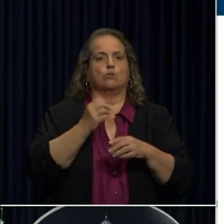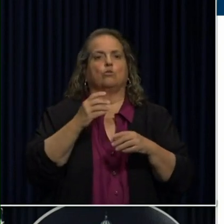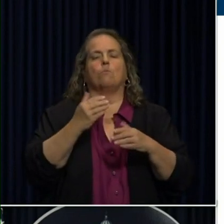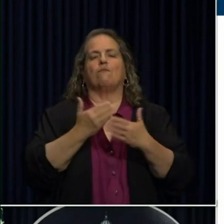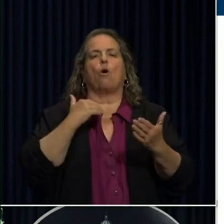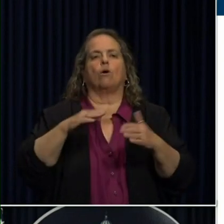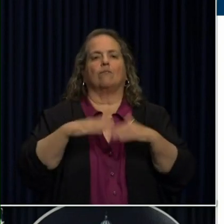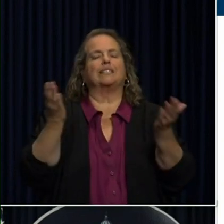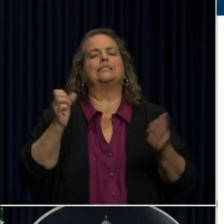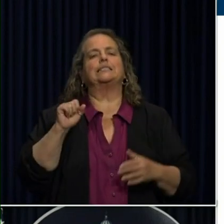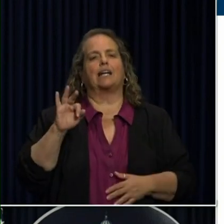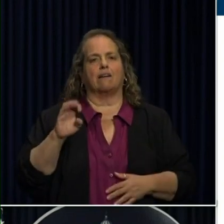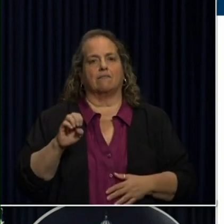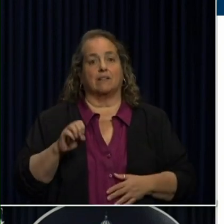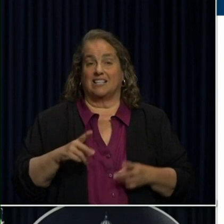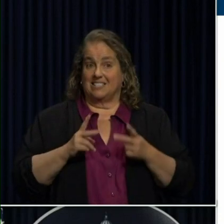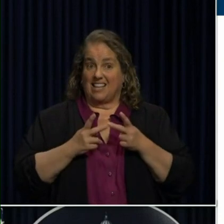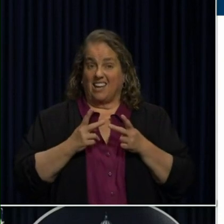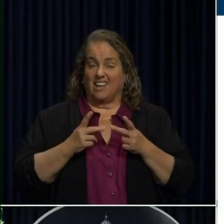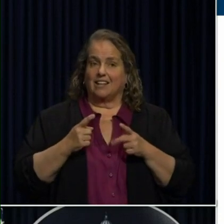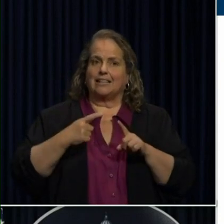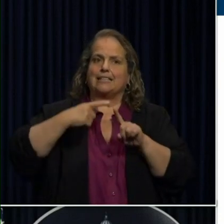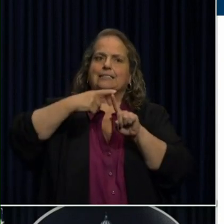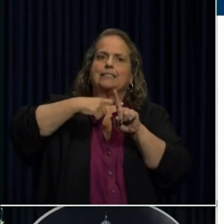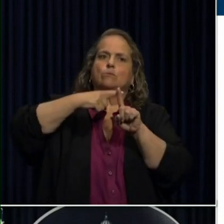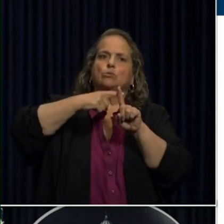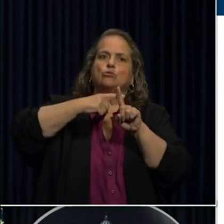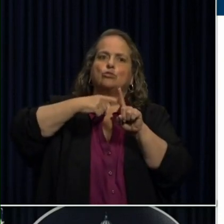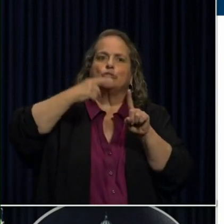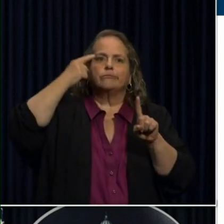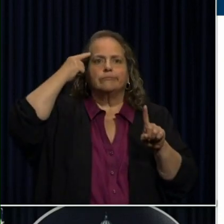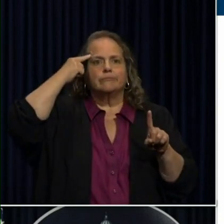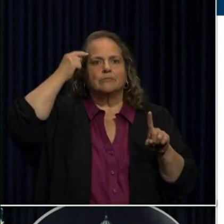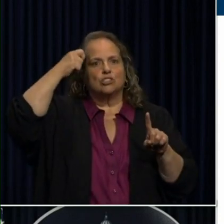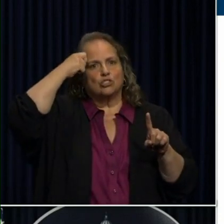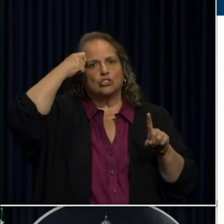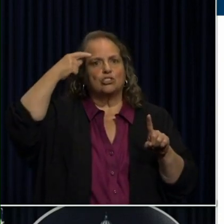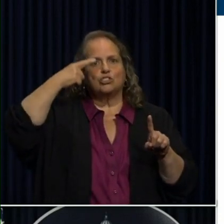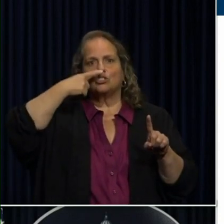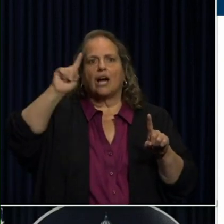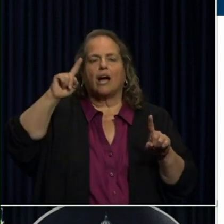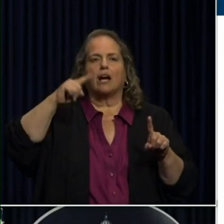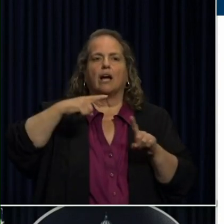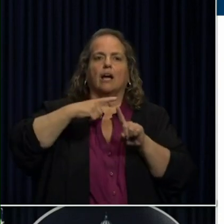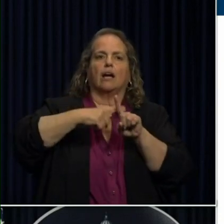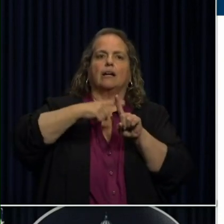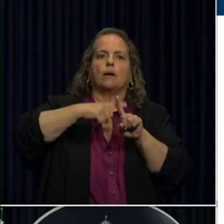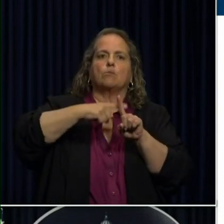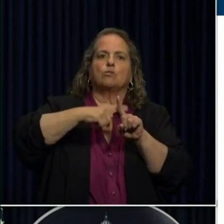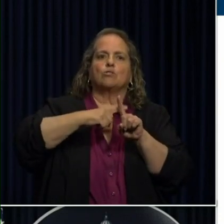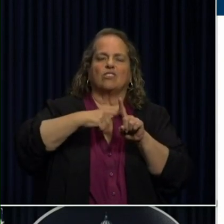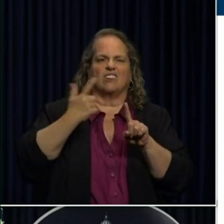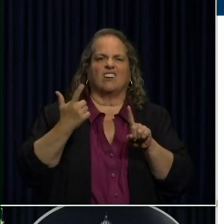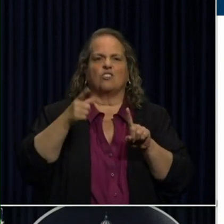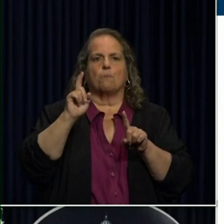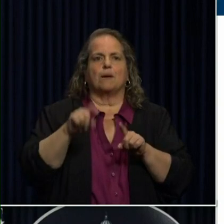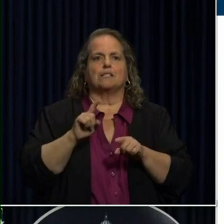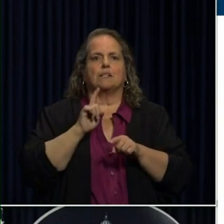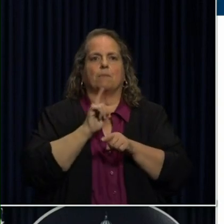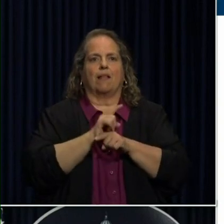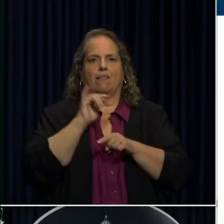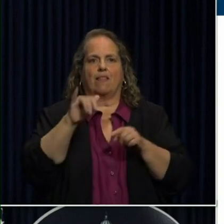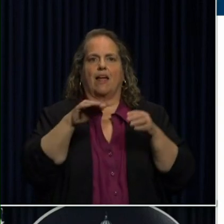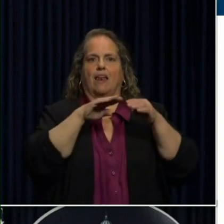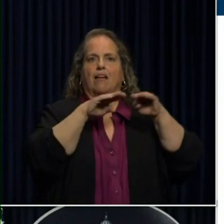Look at this second one, temperature checks. So employers, as you're out there, still knowing that we got to meet those metrics before we can move